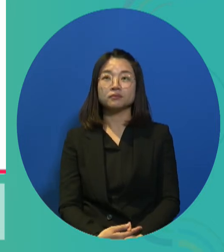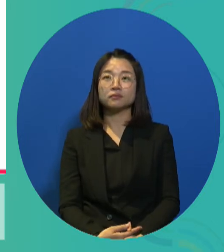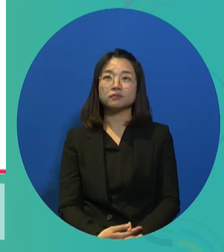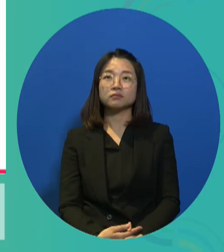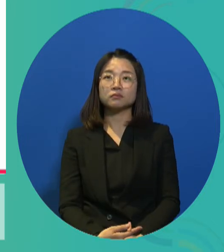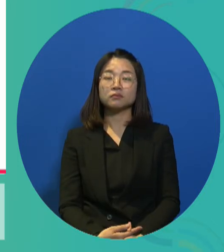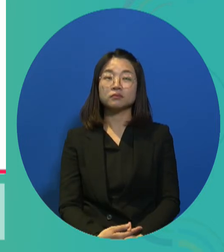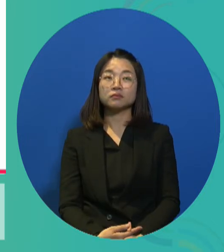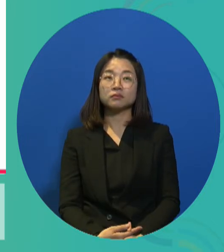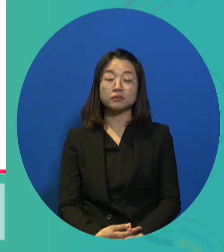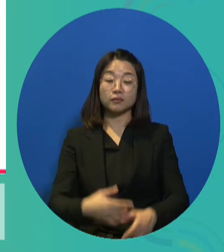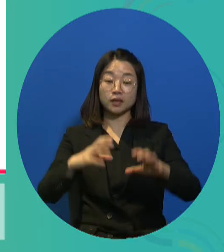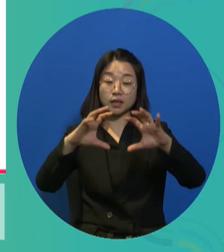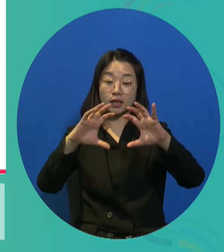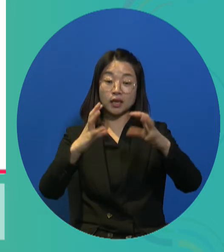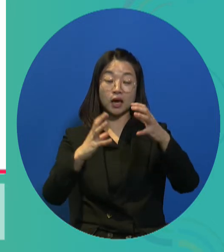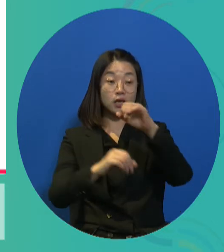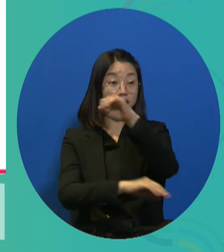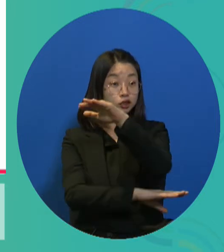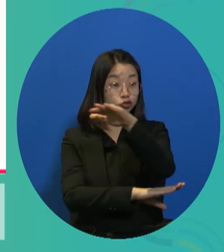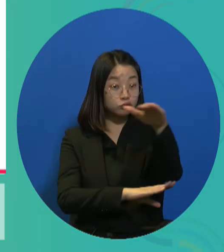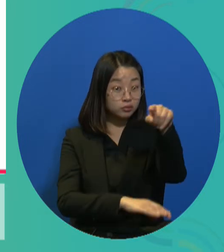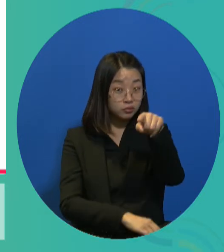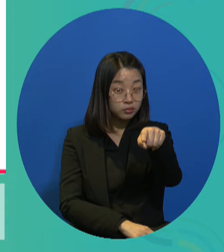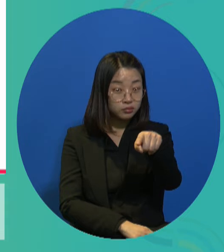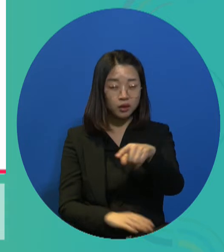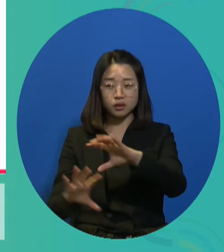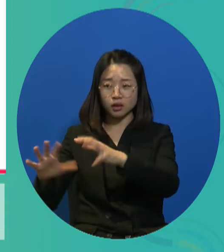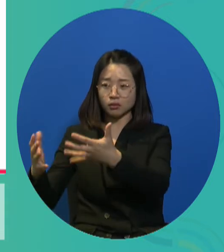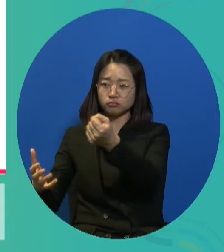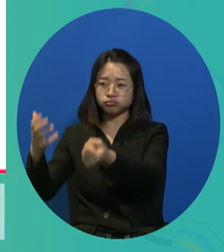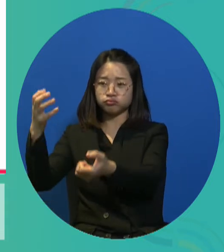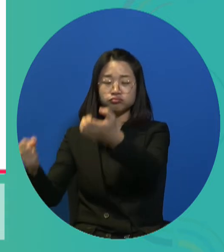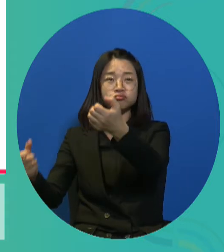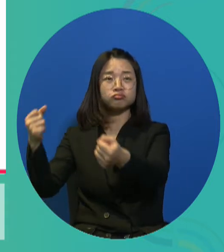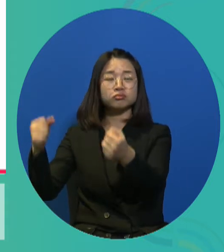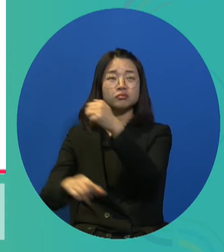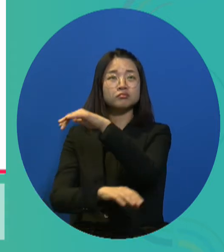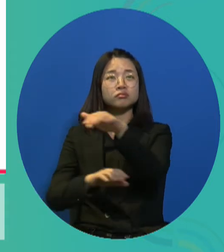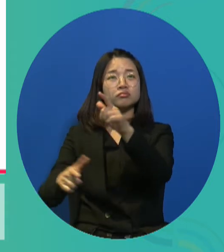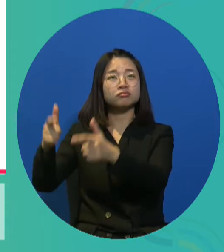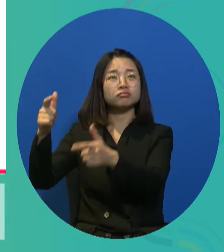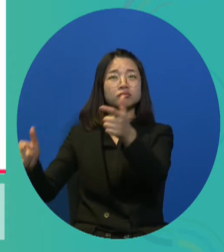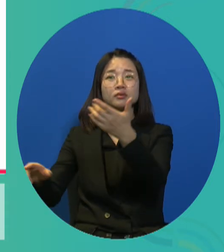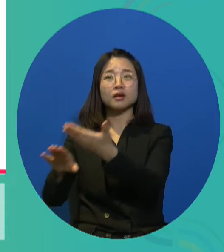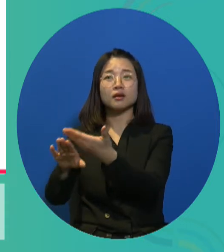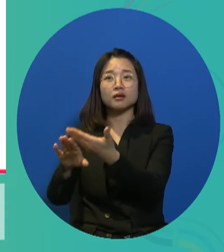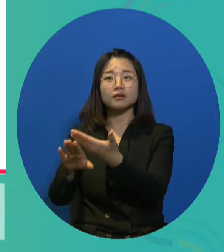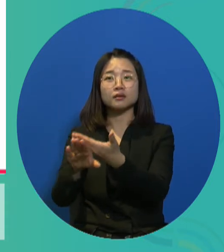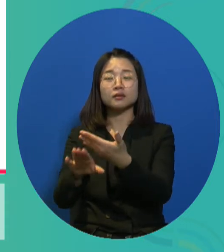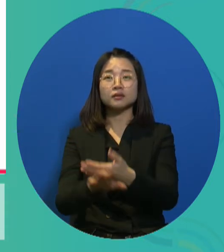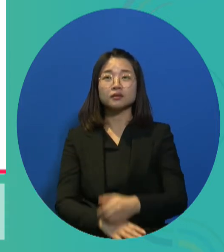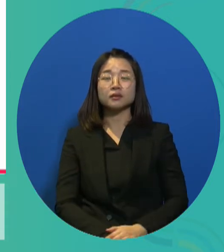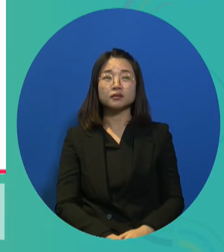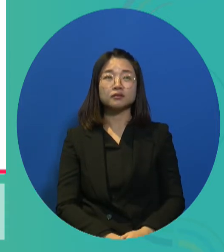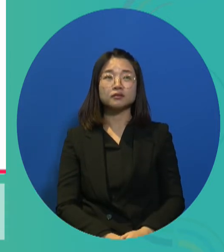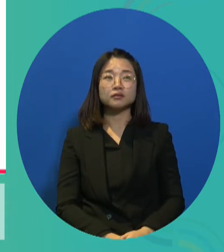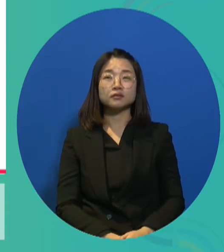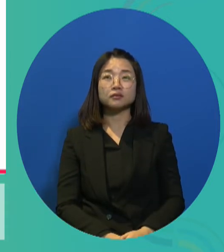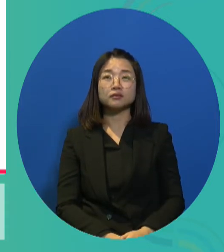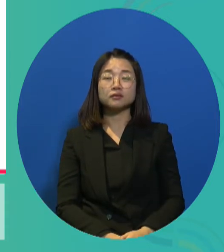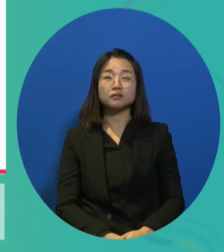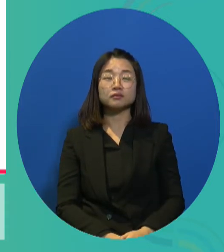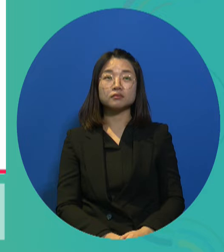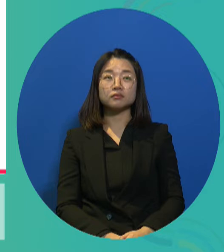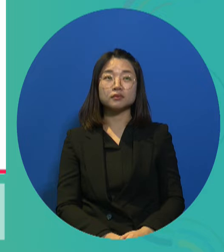to conform more closely to international human rights norms. Of course, international criteria may not be applicable as they